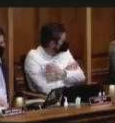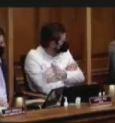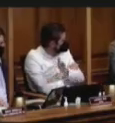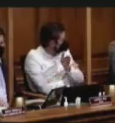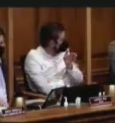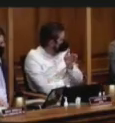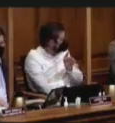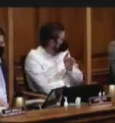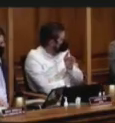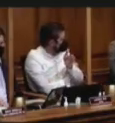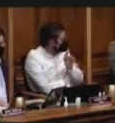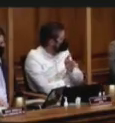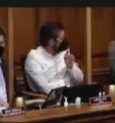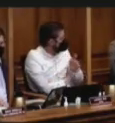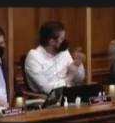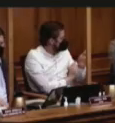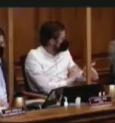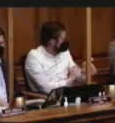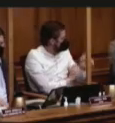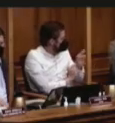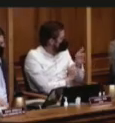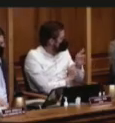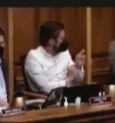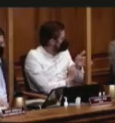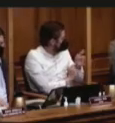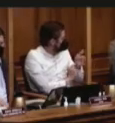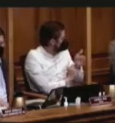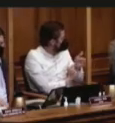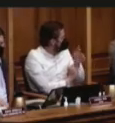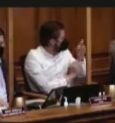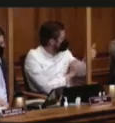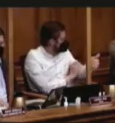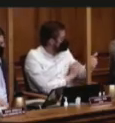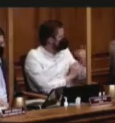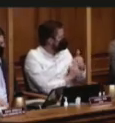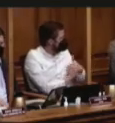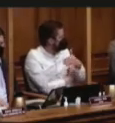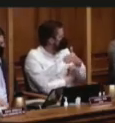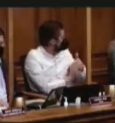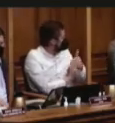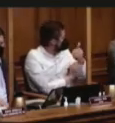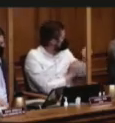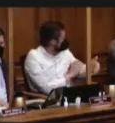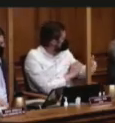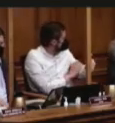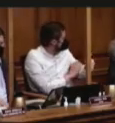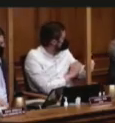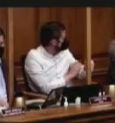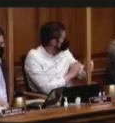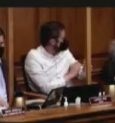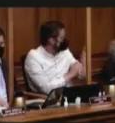believe, that if we have service, we have to provide that service unless it would be detrimental to our